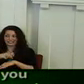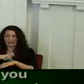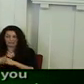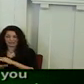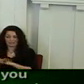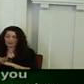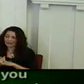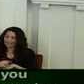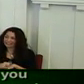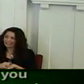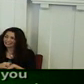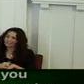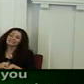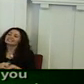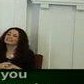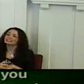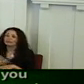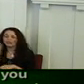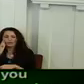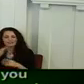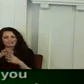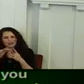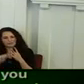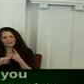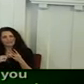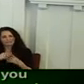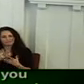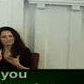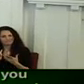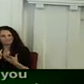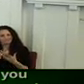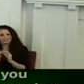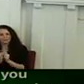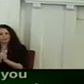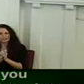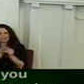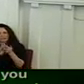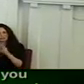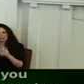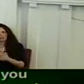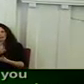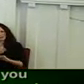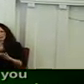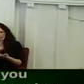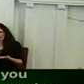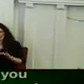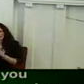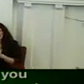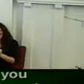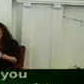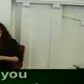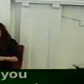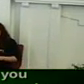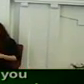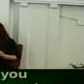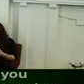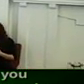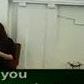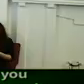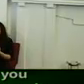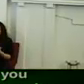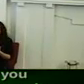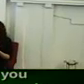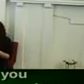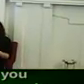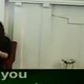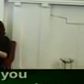morning. We know that you have a choice in worshiping communities, but we are delighted that you've chosen to be present with us today. I wonder if you would indulge my spirit, if indeed you're with us